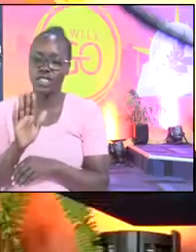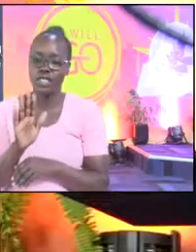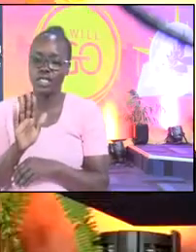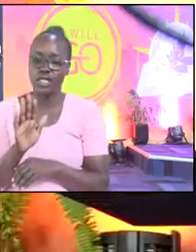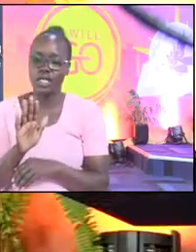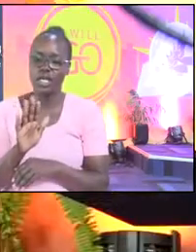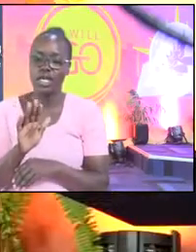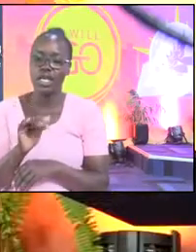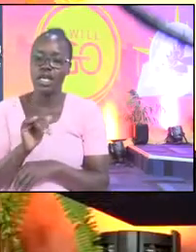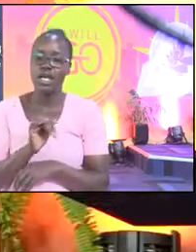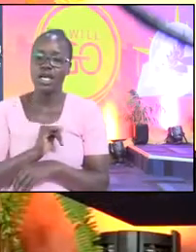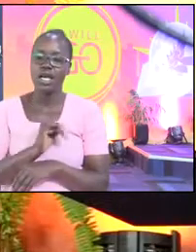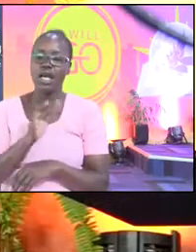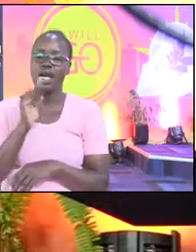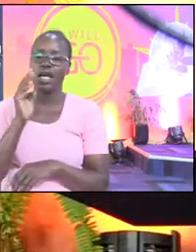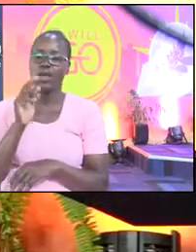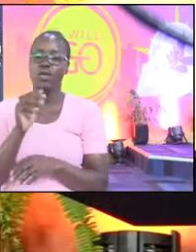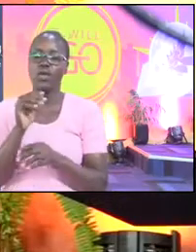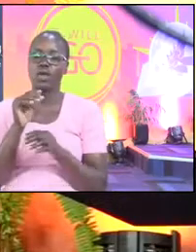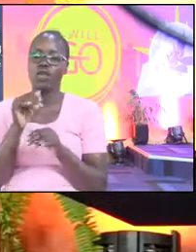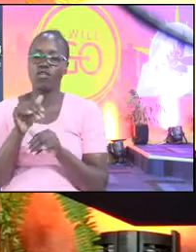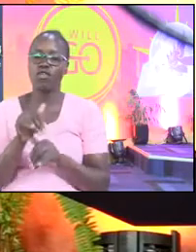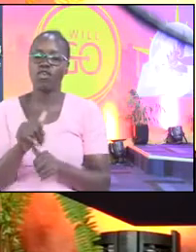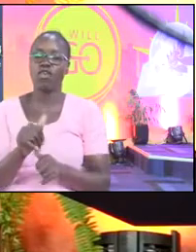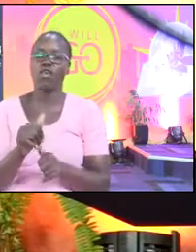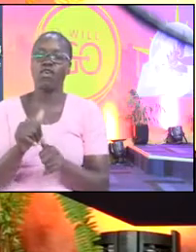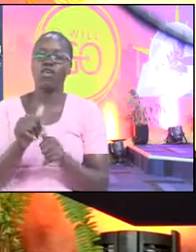You want to be a leader, a cultural leader.